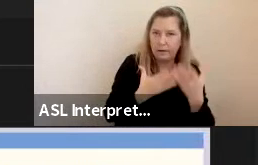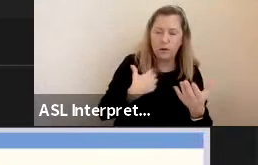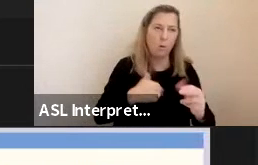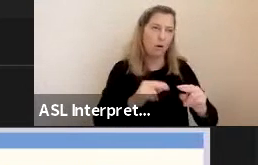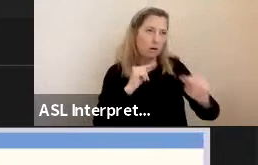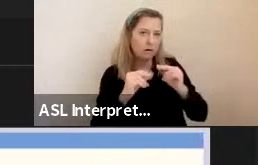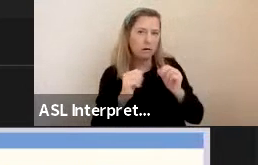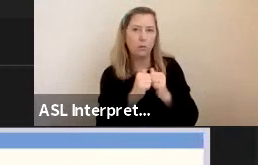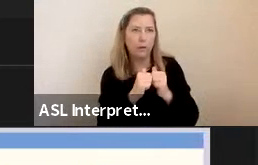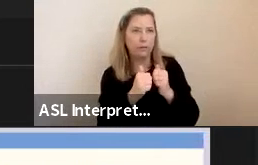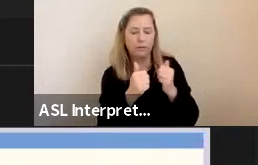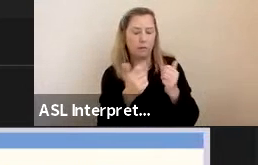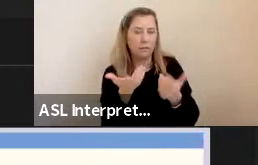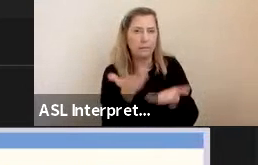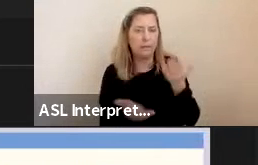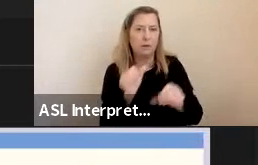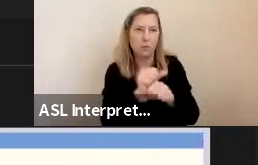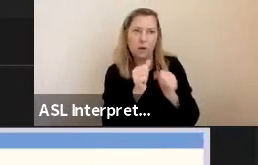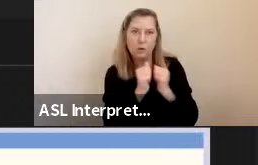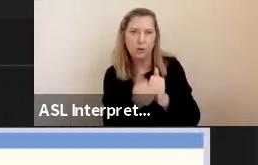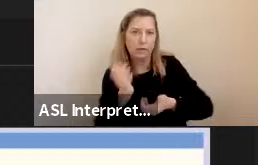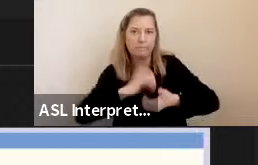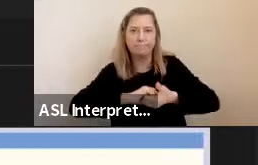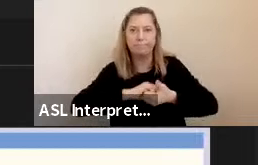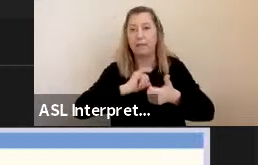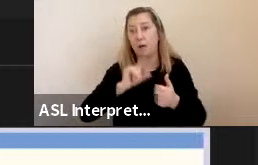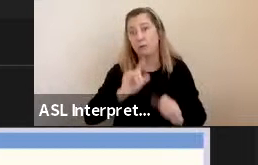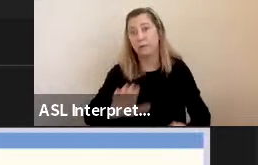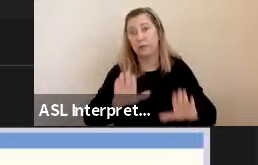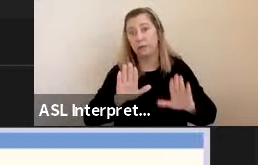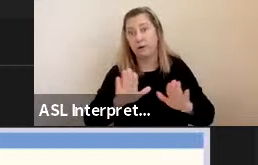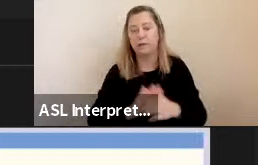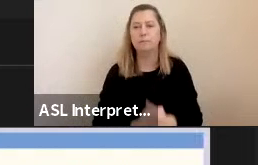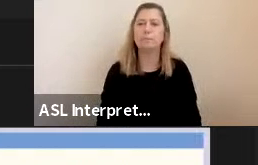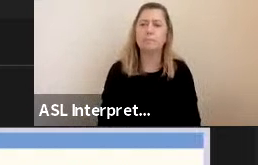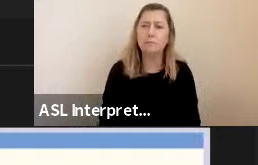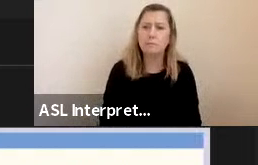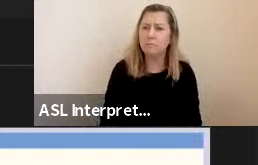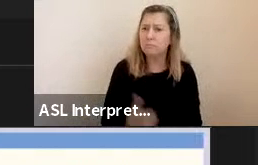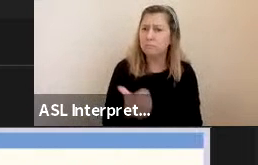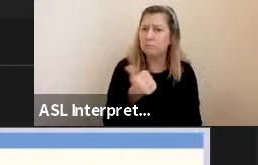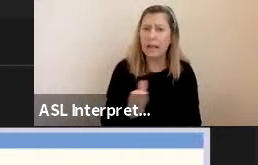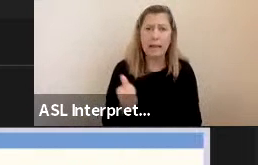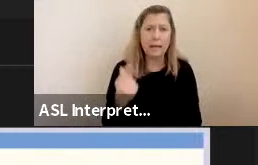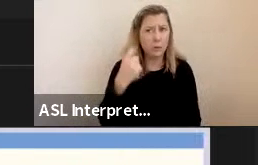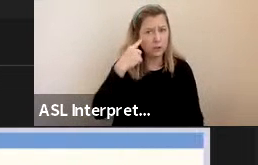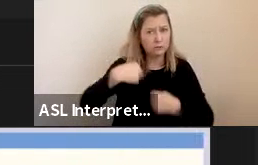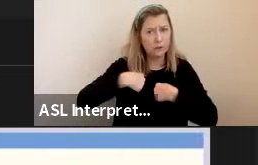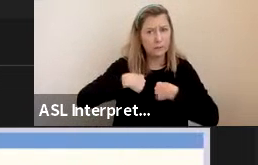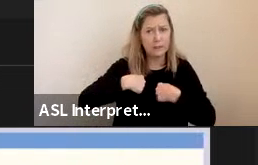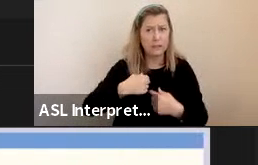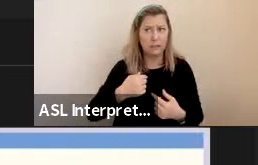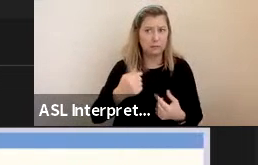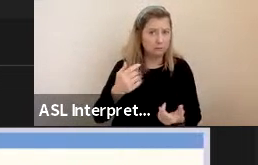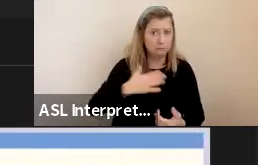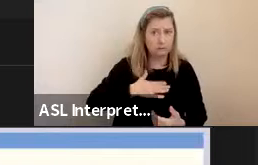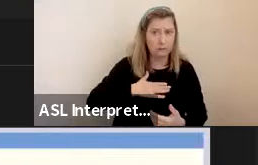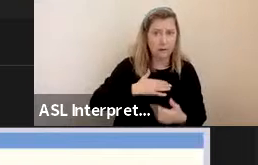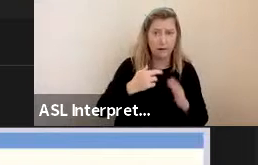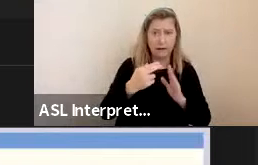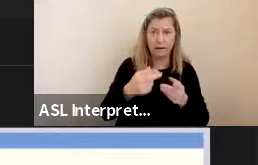negotiate, collaborate on that. That would be great. Any questions from me from my seat?